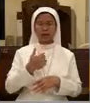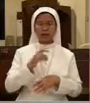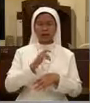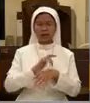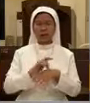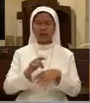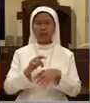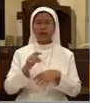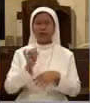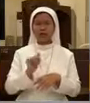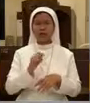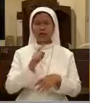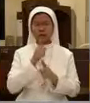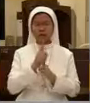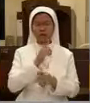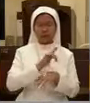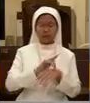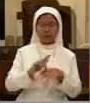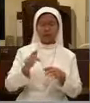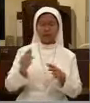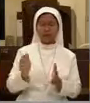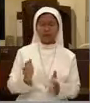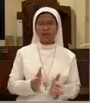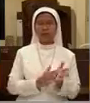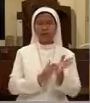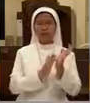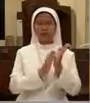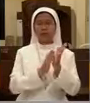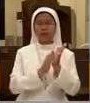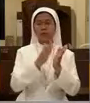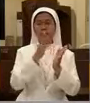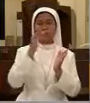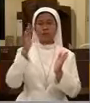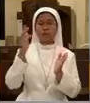in order to become a simple